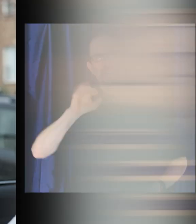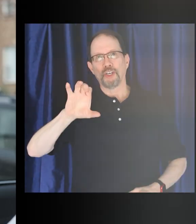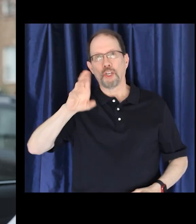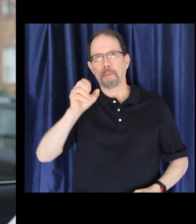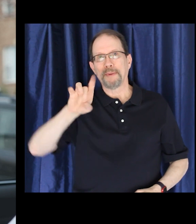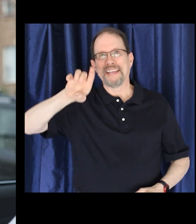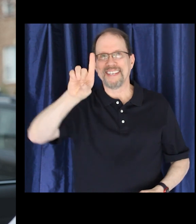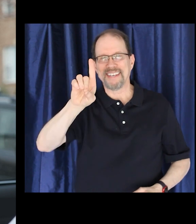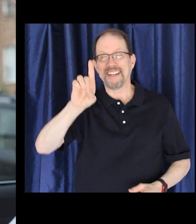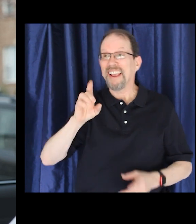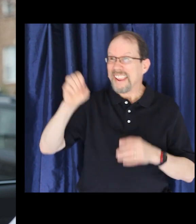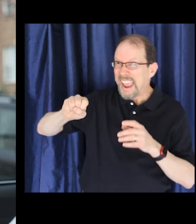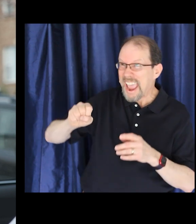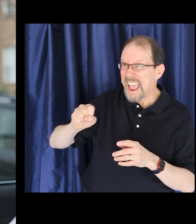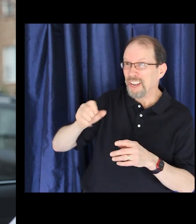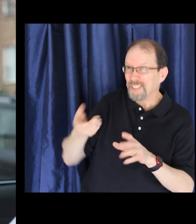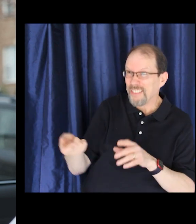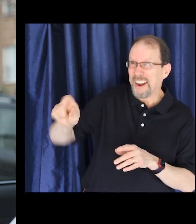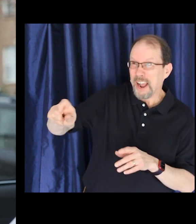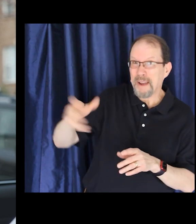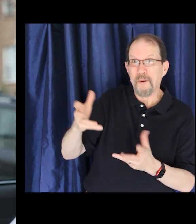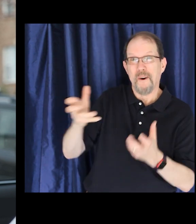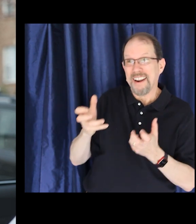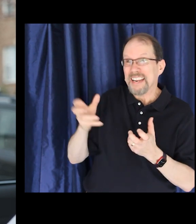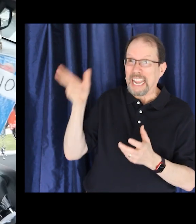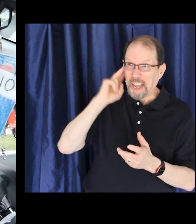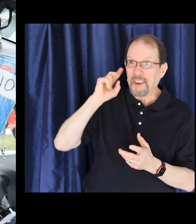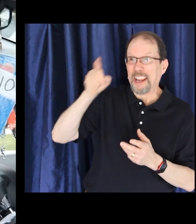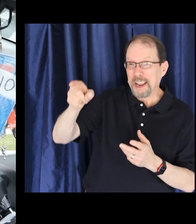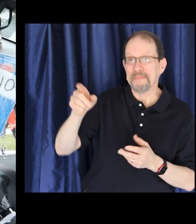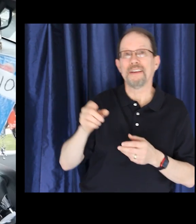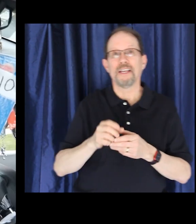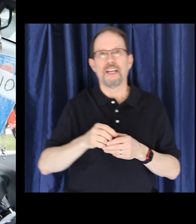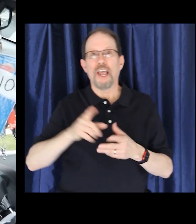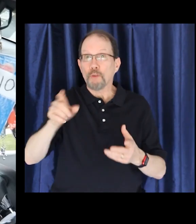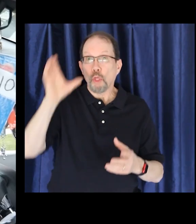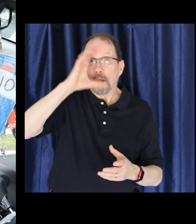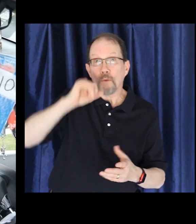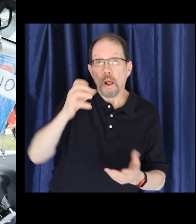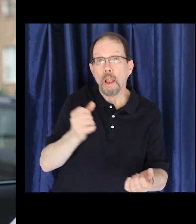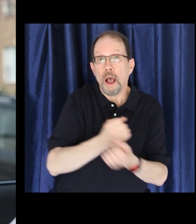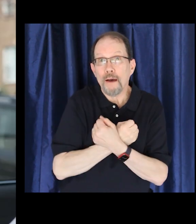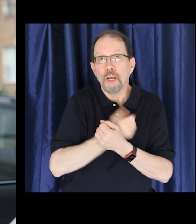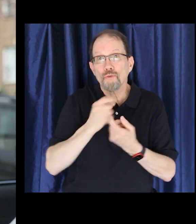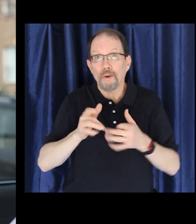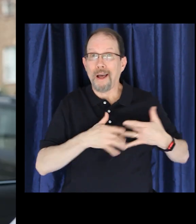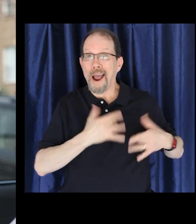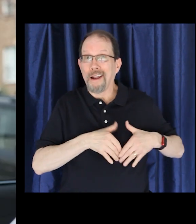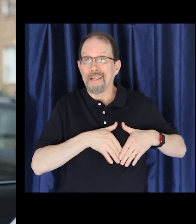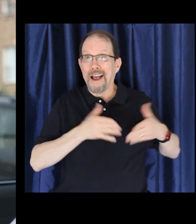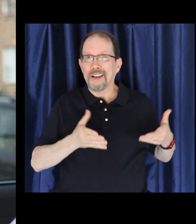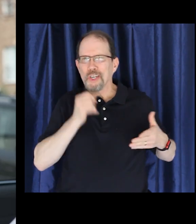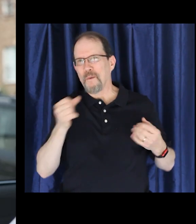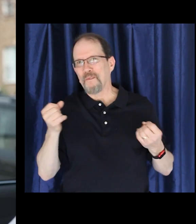Yeah, turn it off I want to hear this Trying to unlock your heart? Well, don't fear